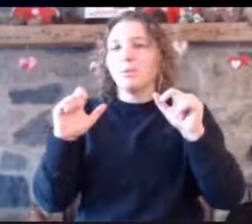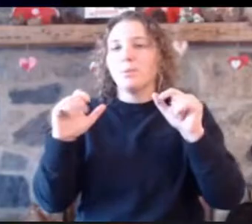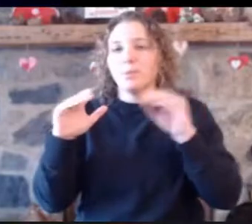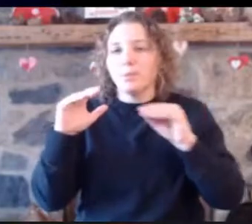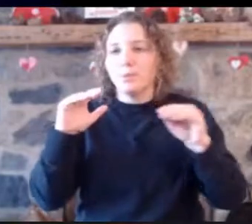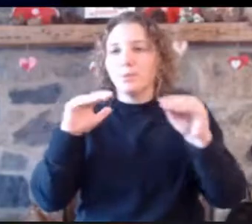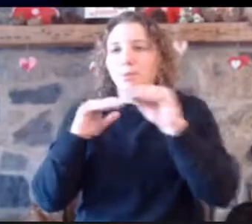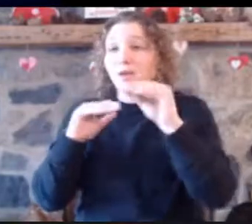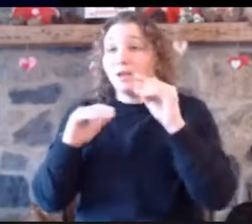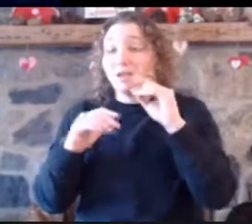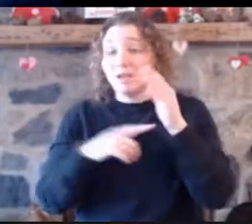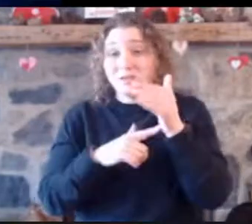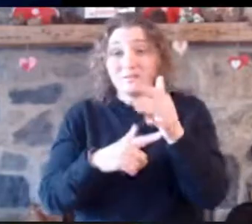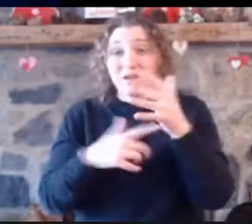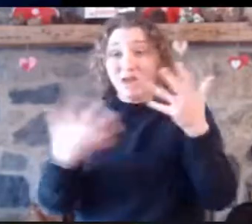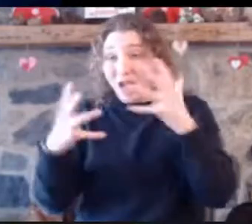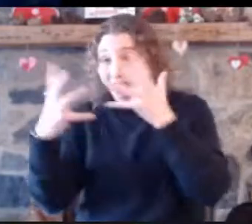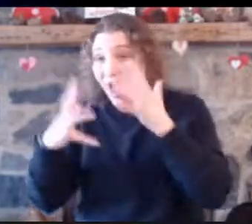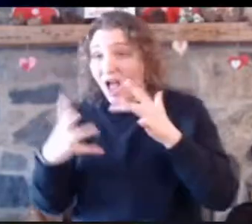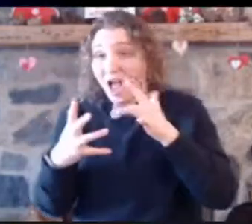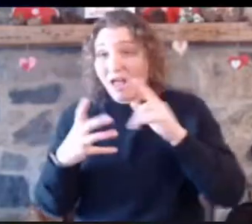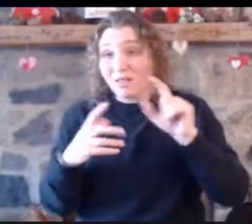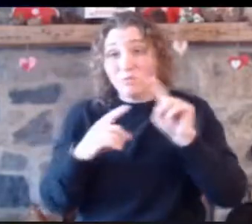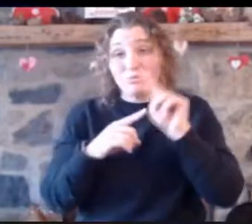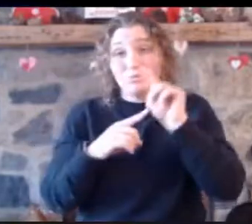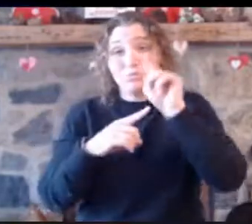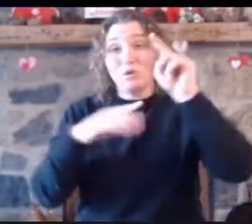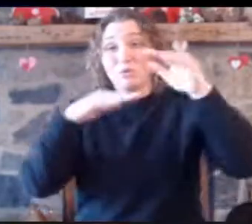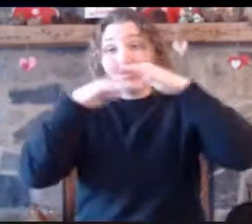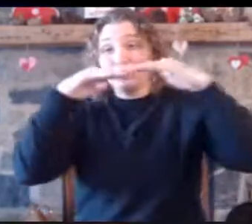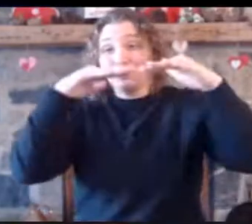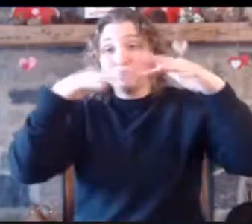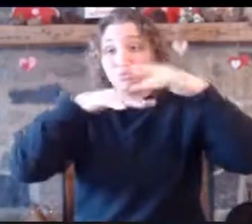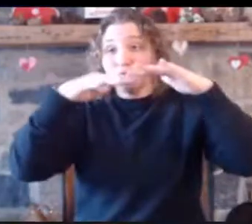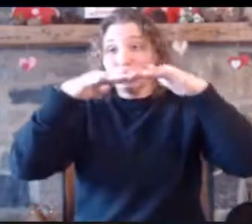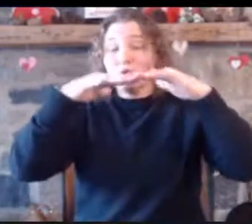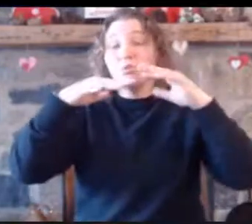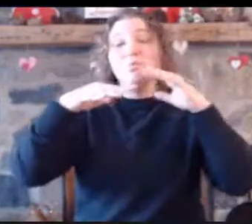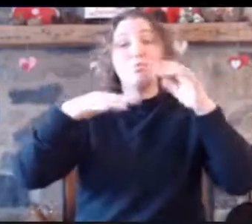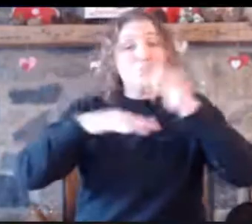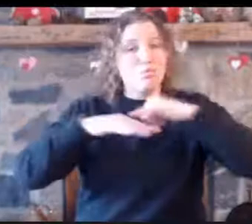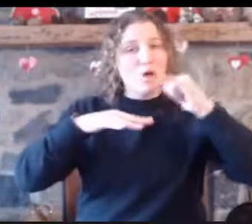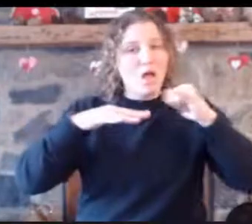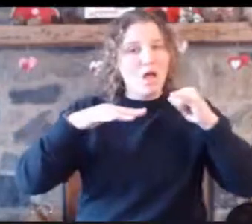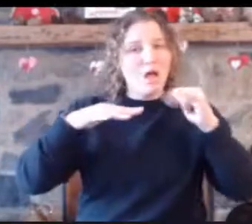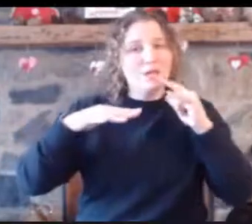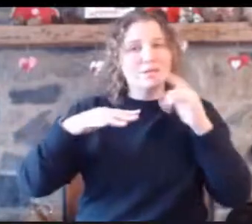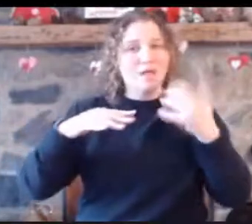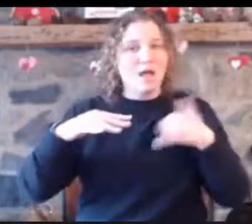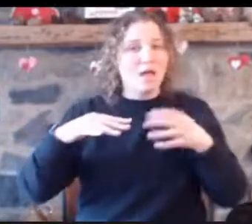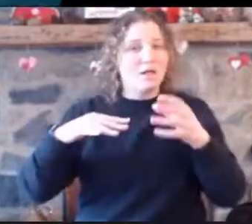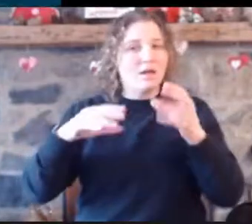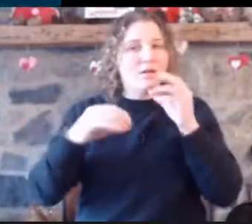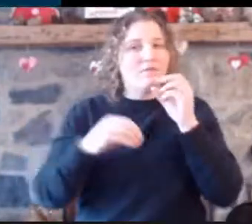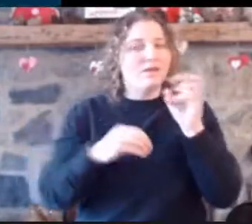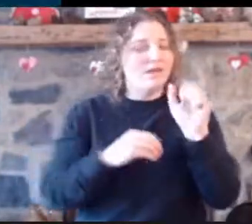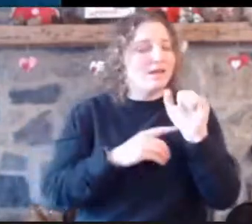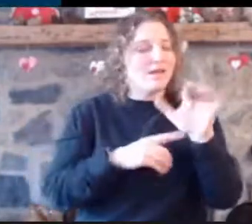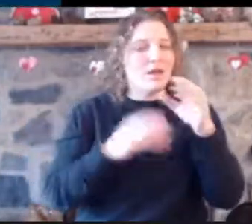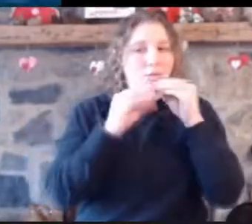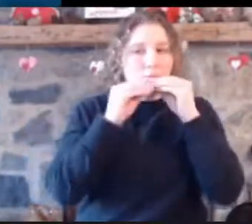In a panic, the fish flee to the surface, where the whales concentrate them by releasing columns of air